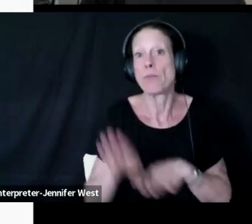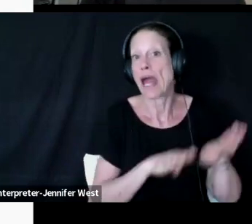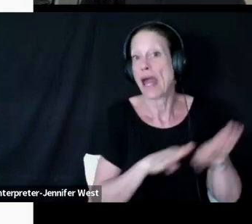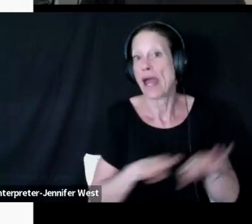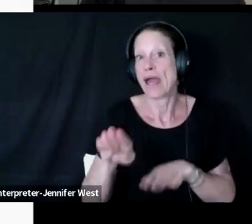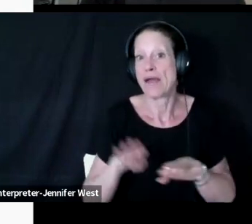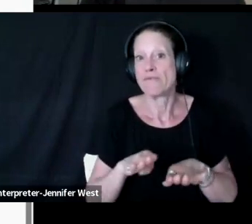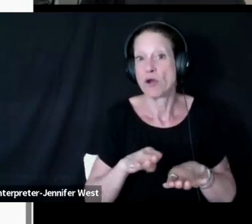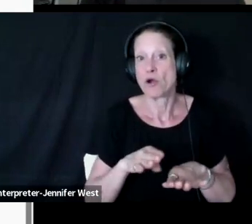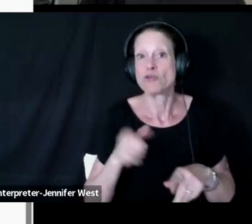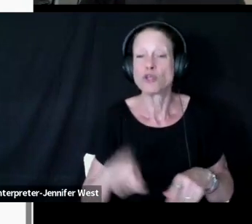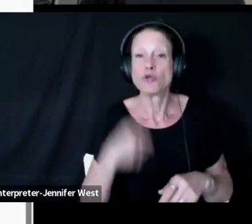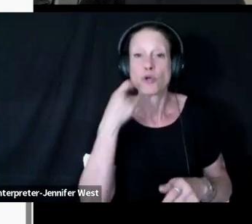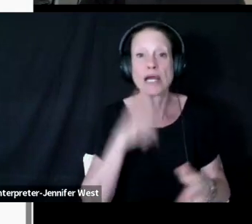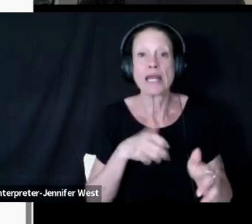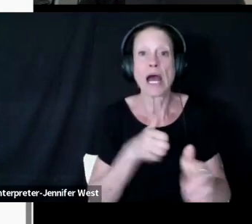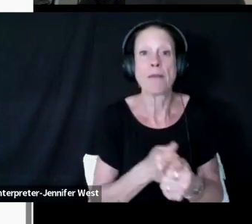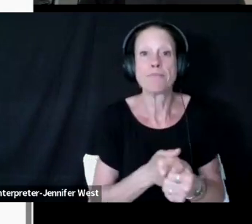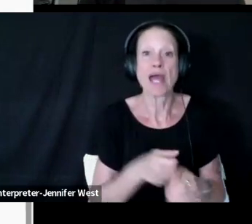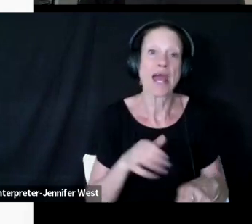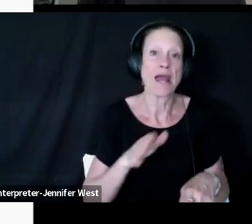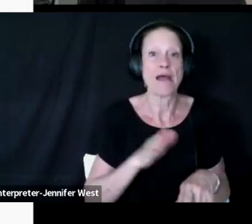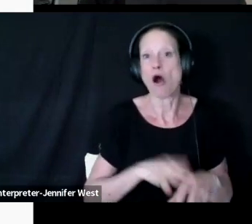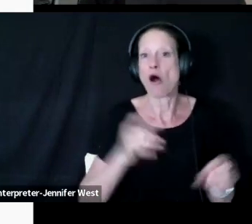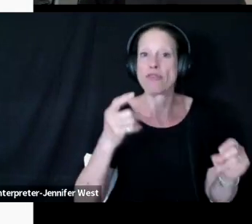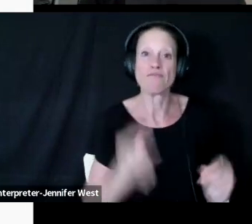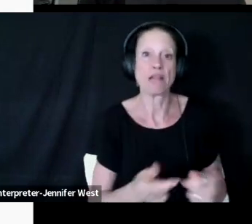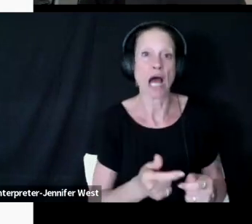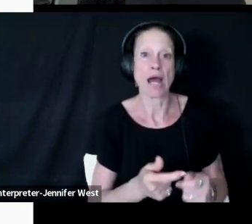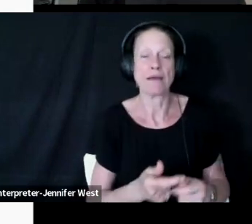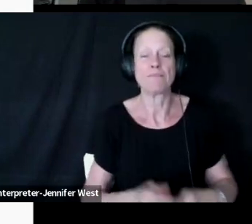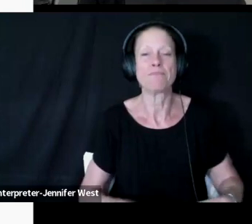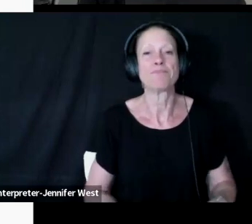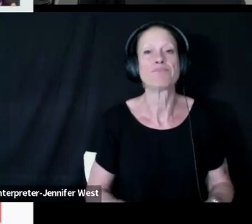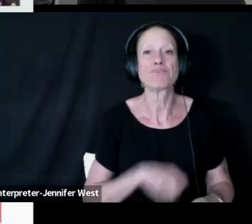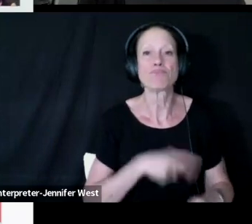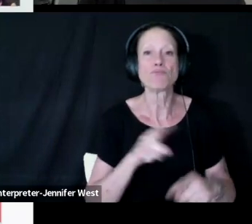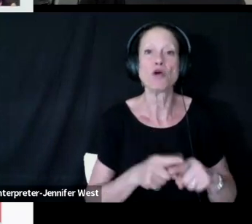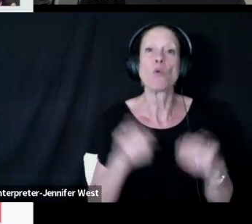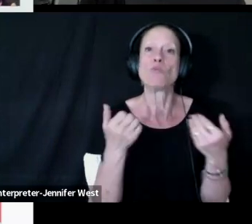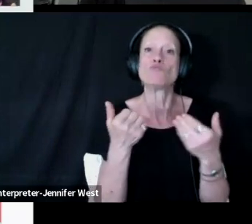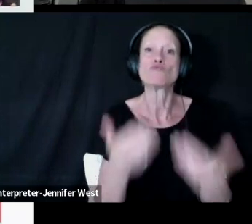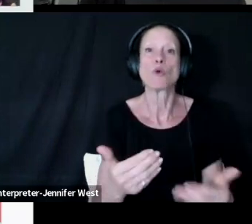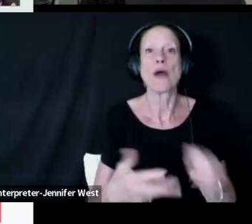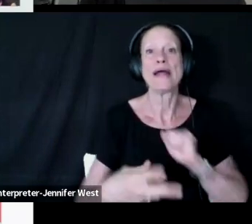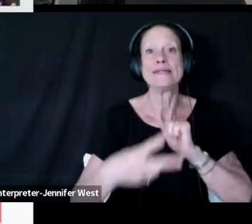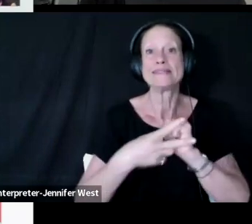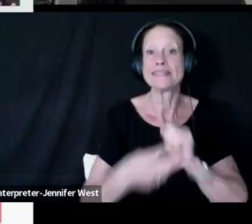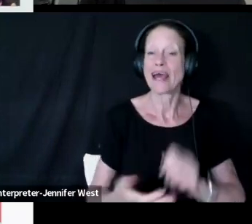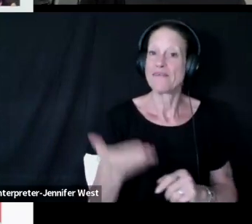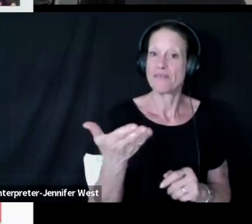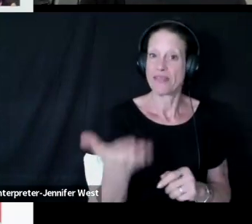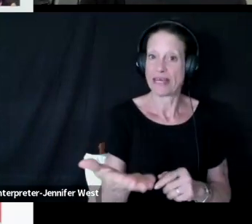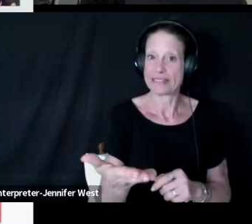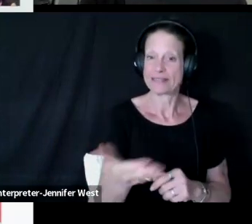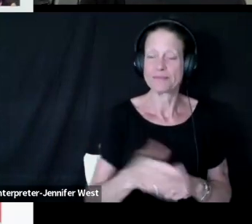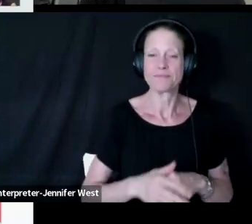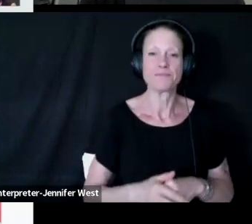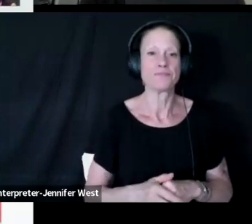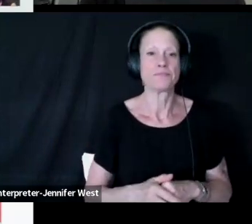fly. Okay. Now, once you go ahead and save that, you're going